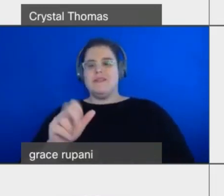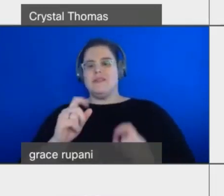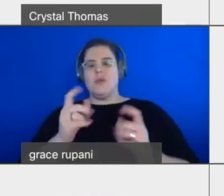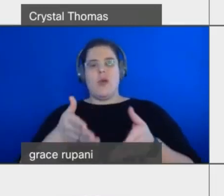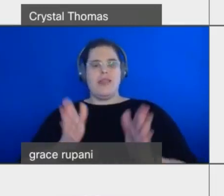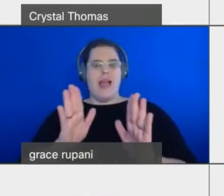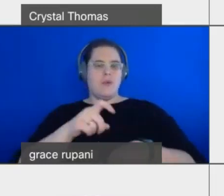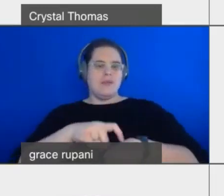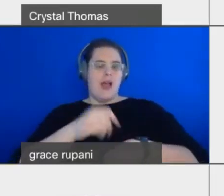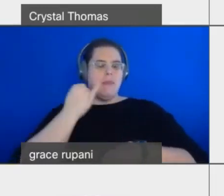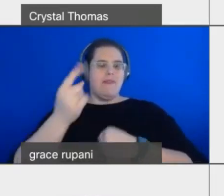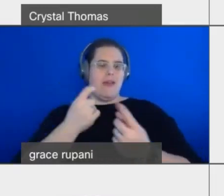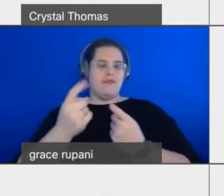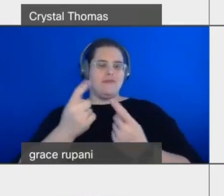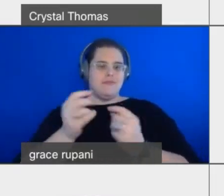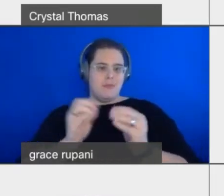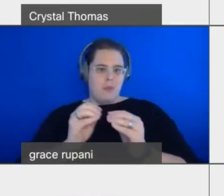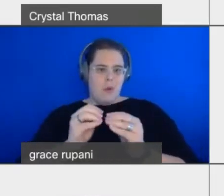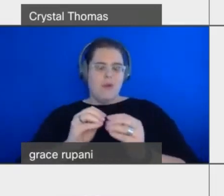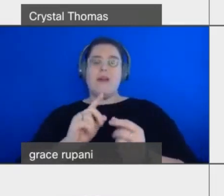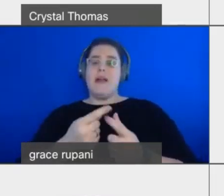And have a great weekend, folks.